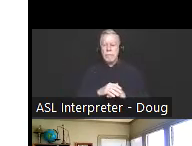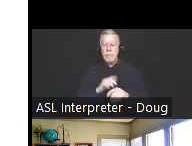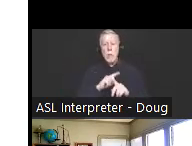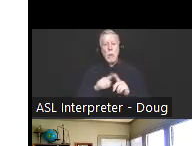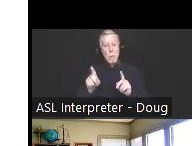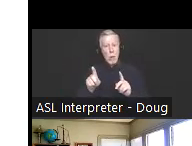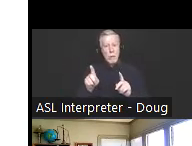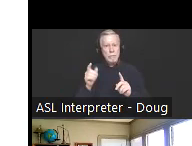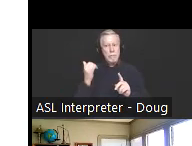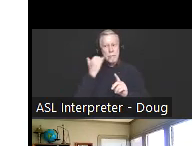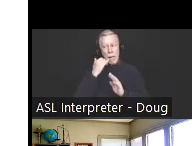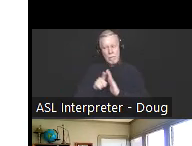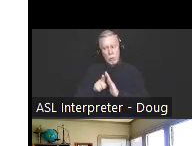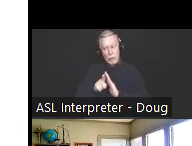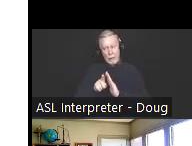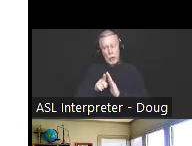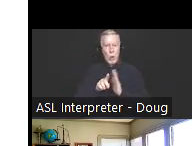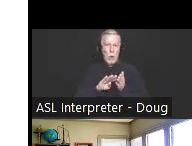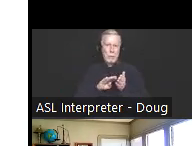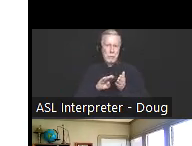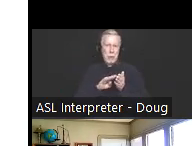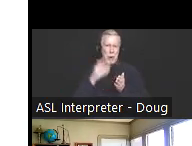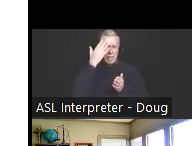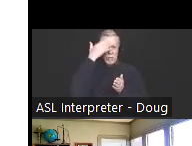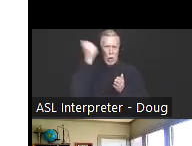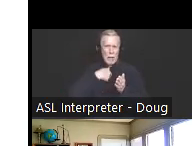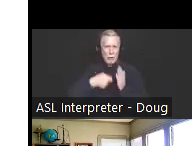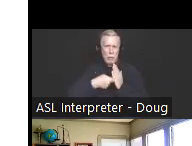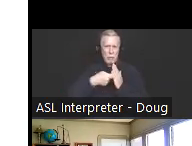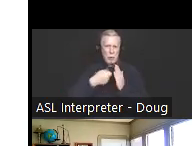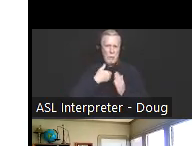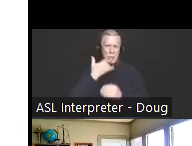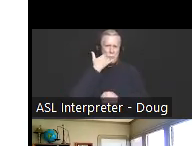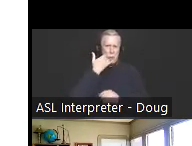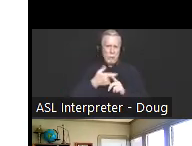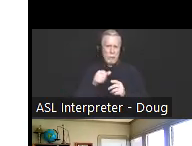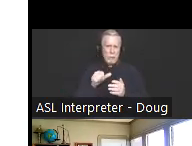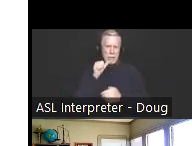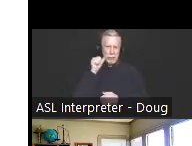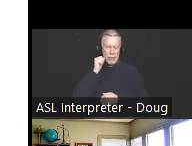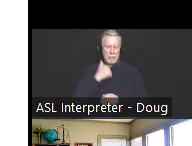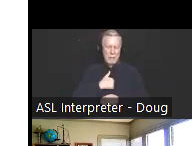says, I'm sorry, I didn't mute my phone from yesterday. My apologies.